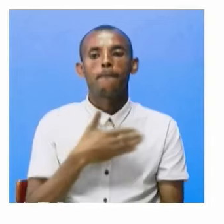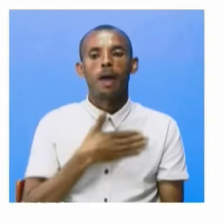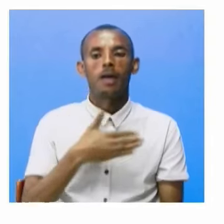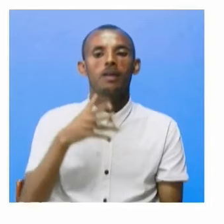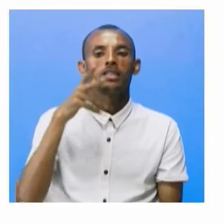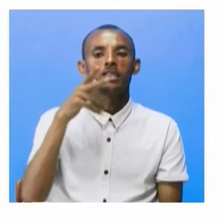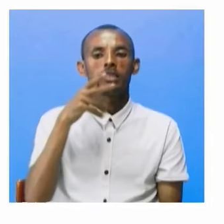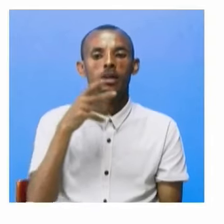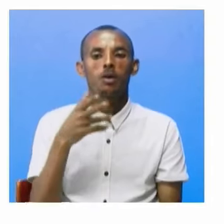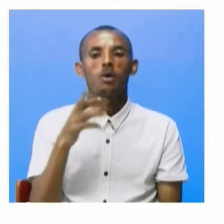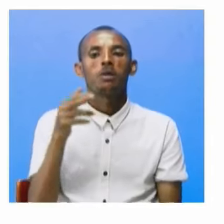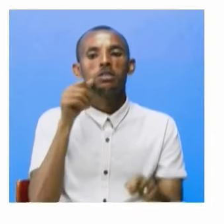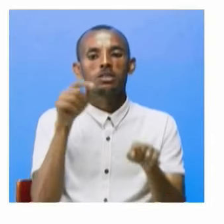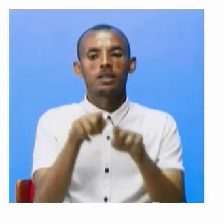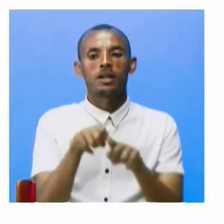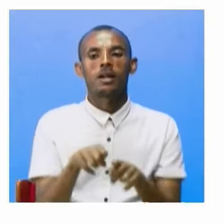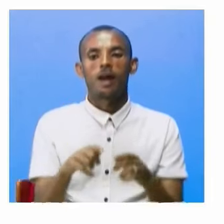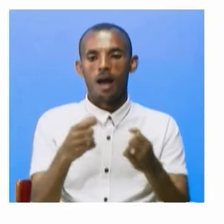yes,